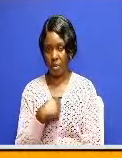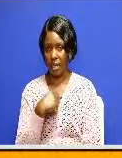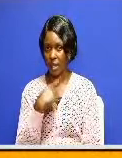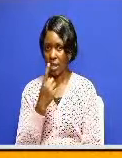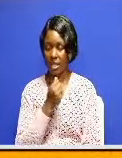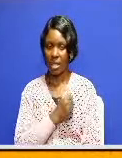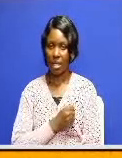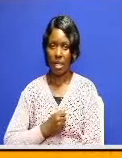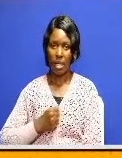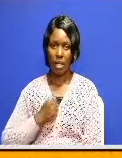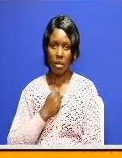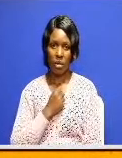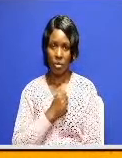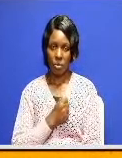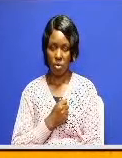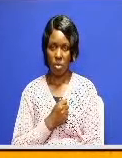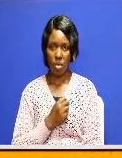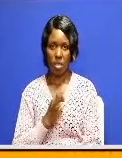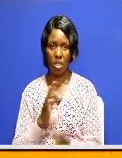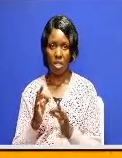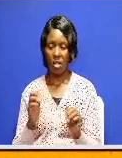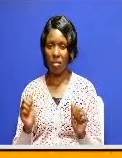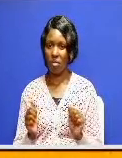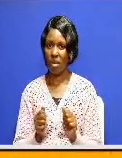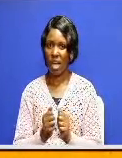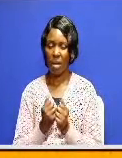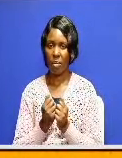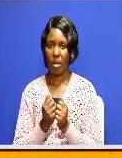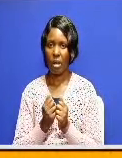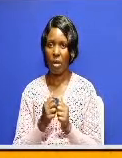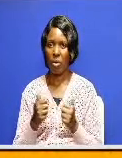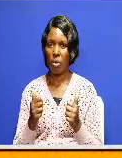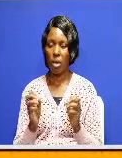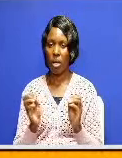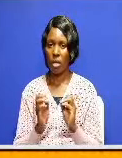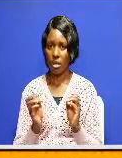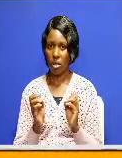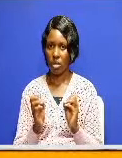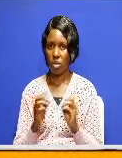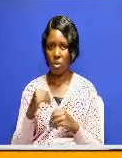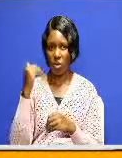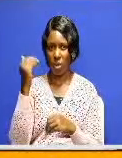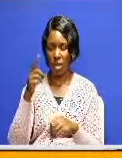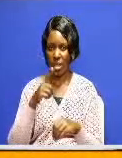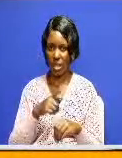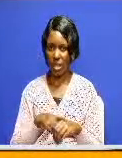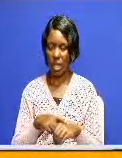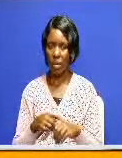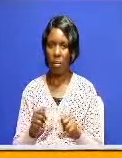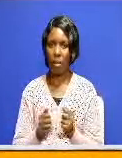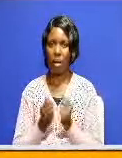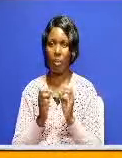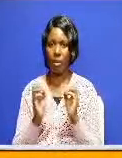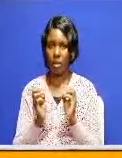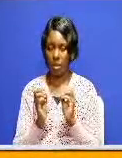for the fiction if it was not done in the proper manner, and we are going to ensure that is not going to happen again. Na non to boko lito ko